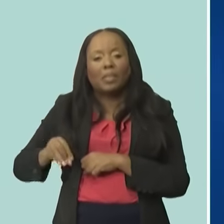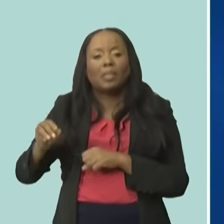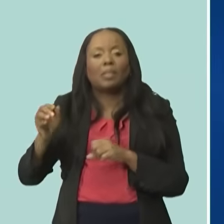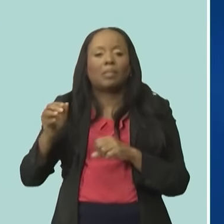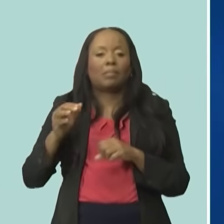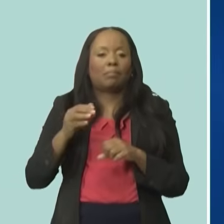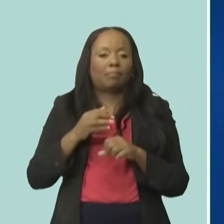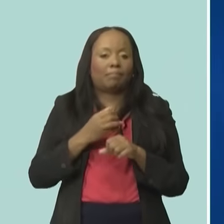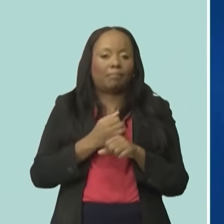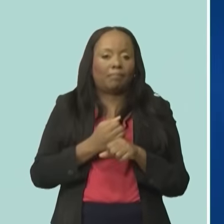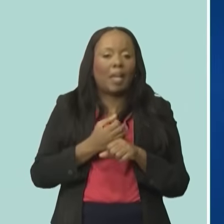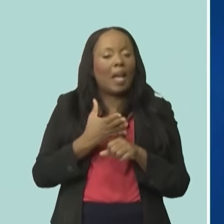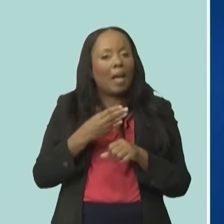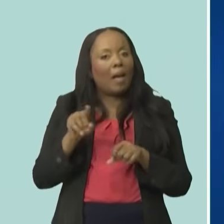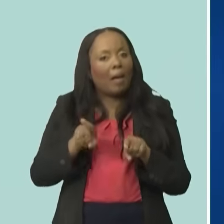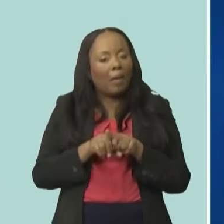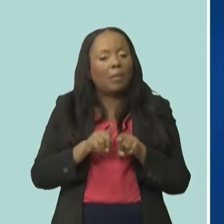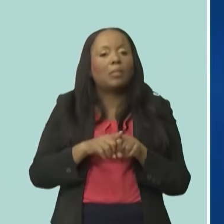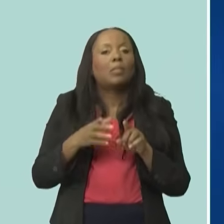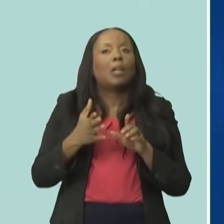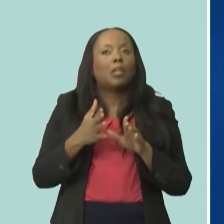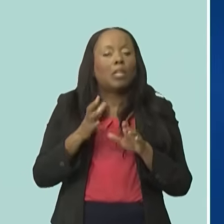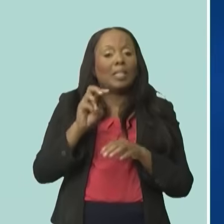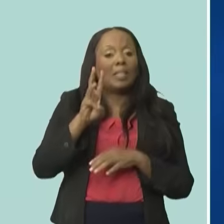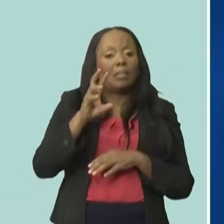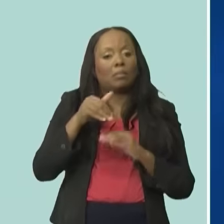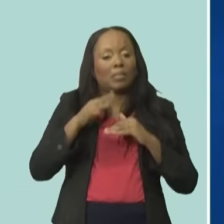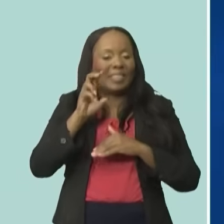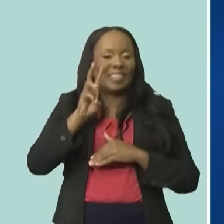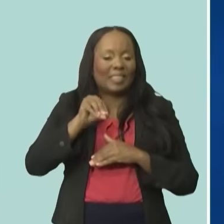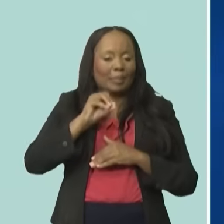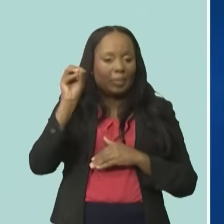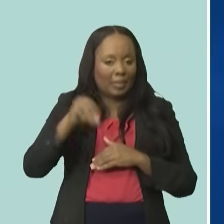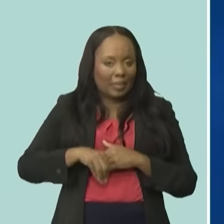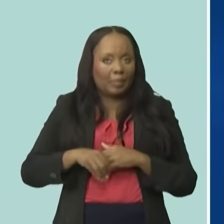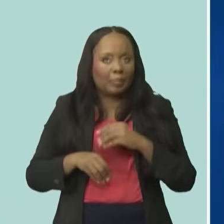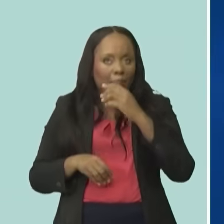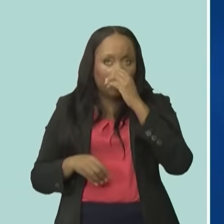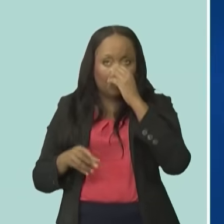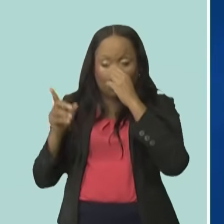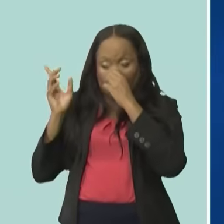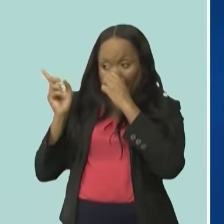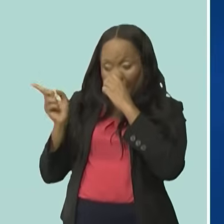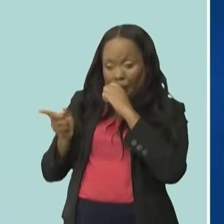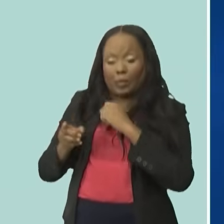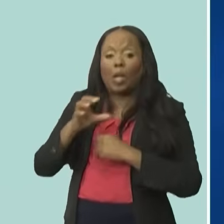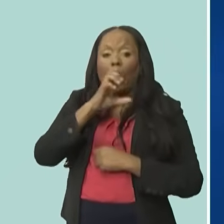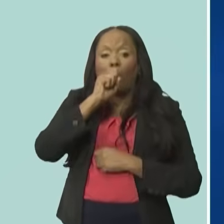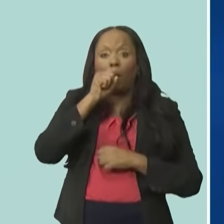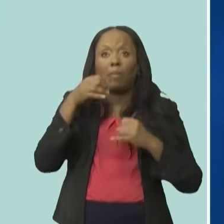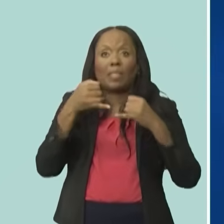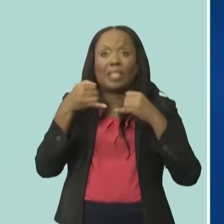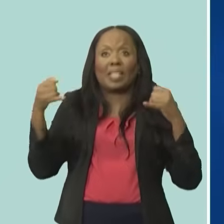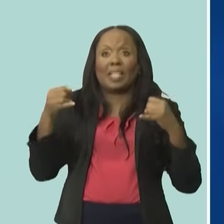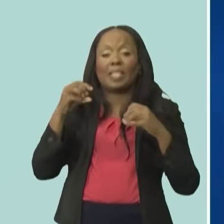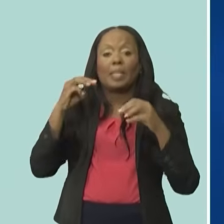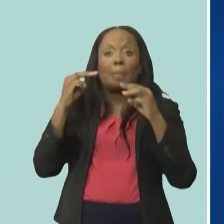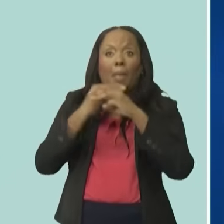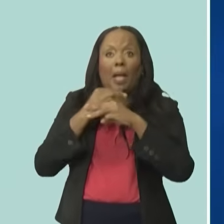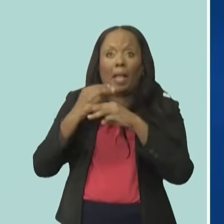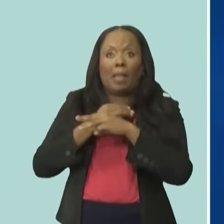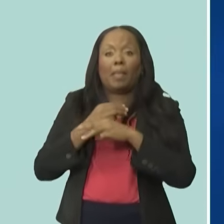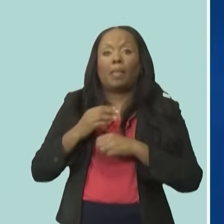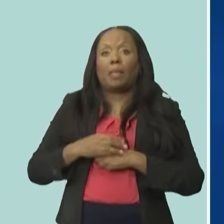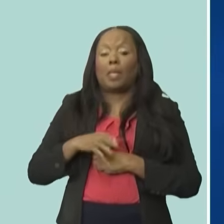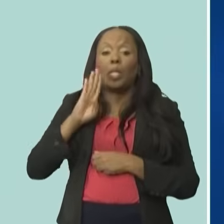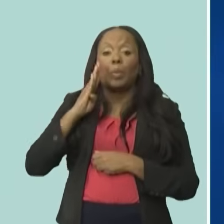in 2025. As you can see in the graph, the orange line represents mathematics